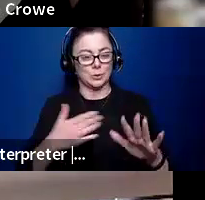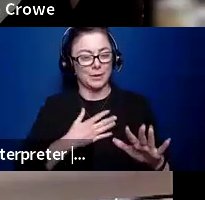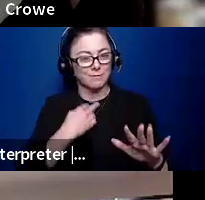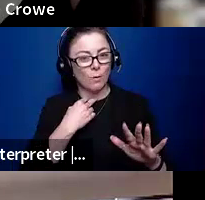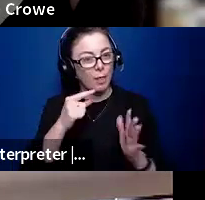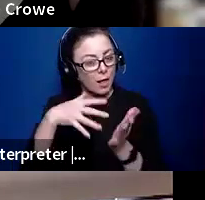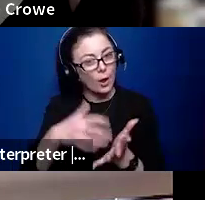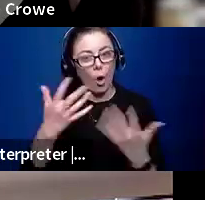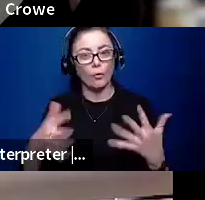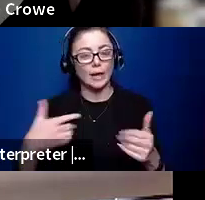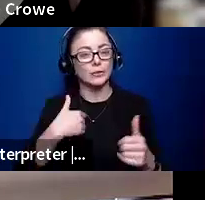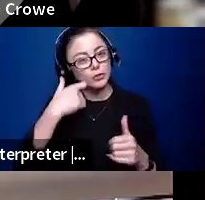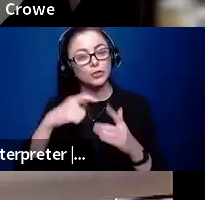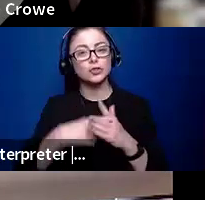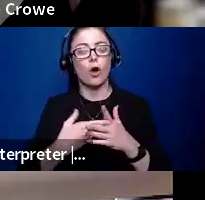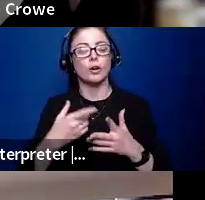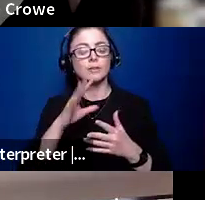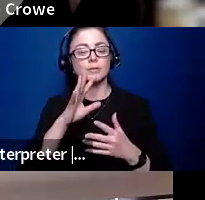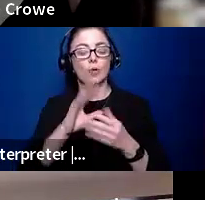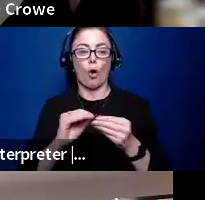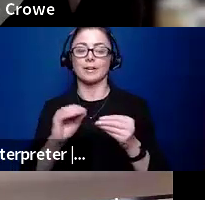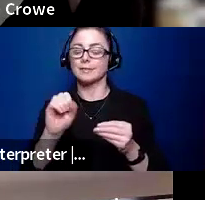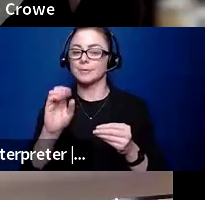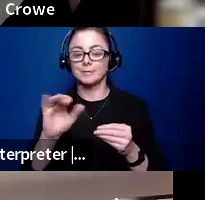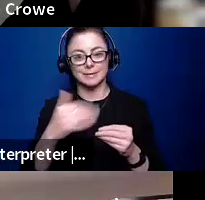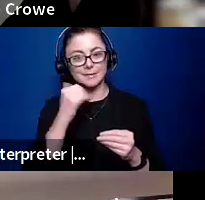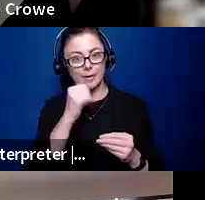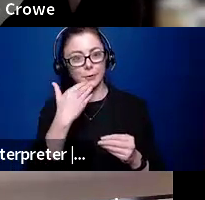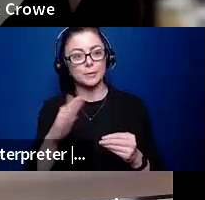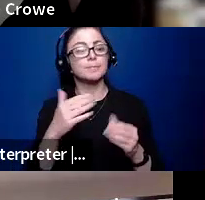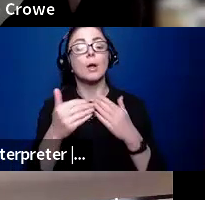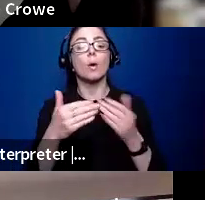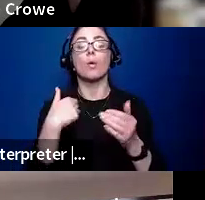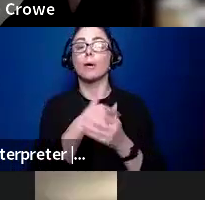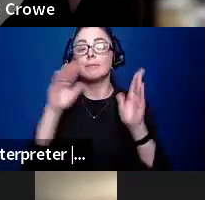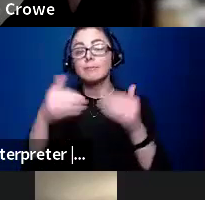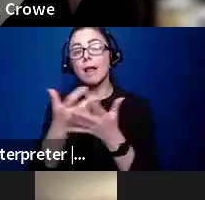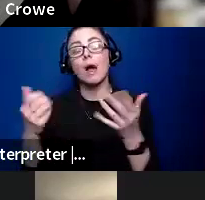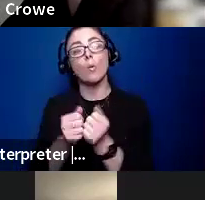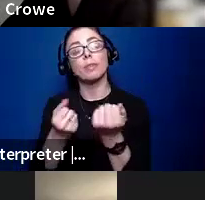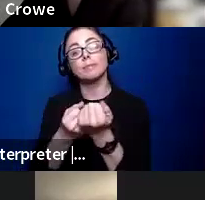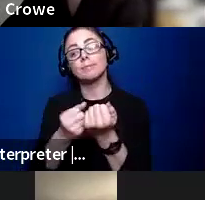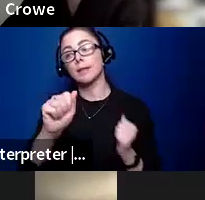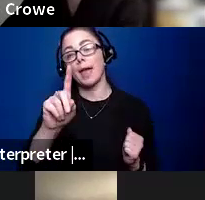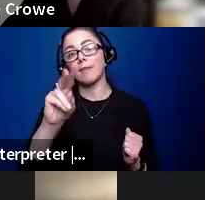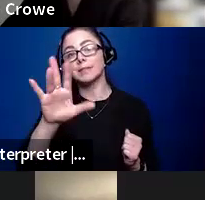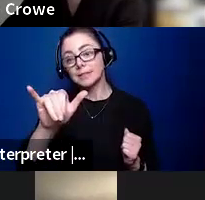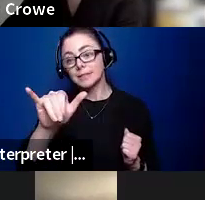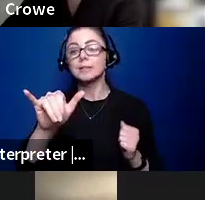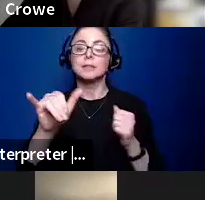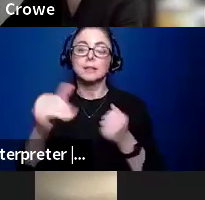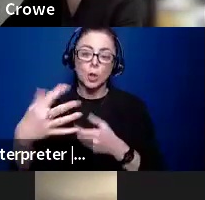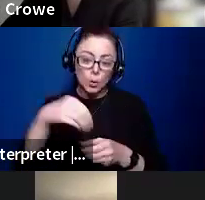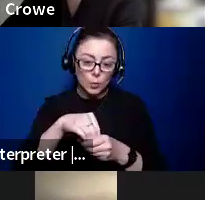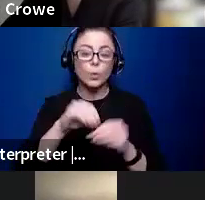not good. We do spend a great deal of our time in our advocacy space. So some of that includes obviously advocating for people